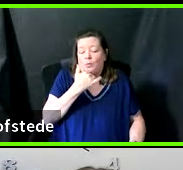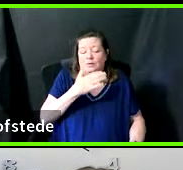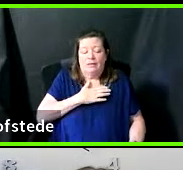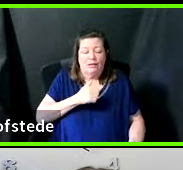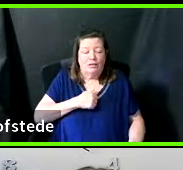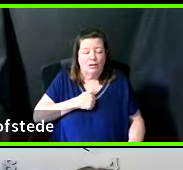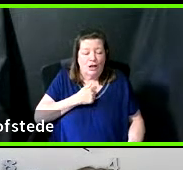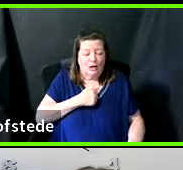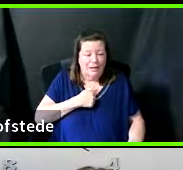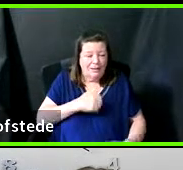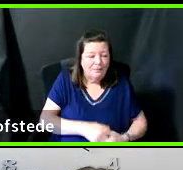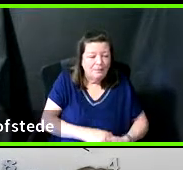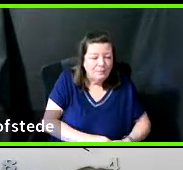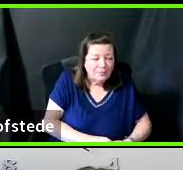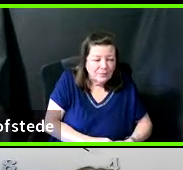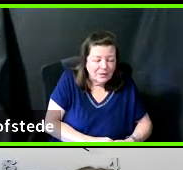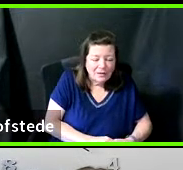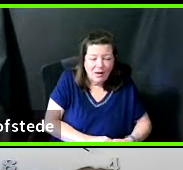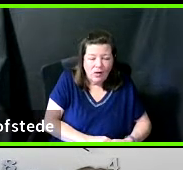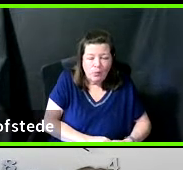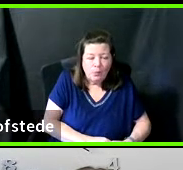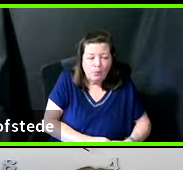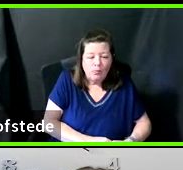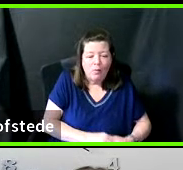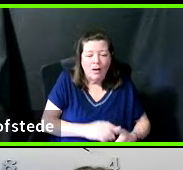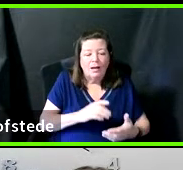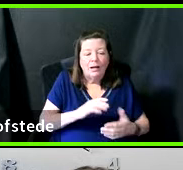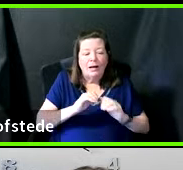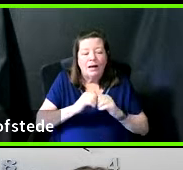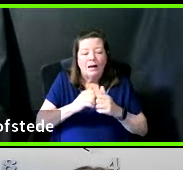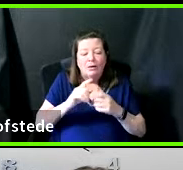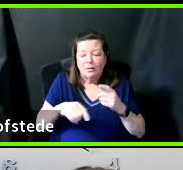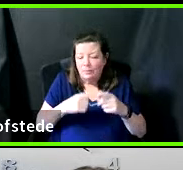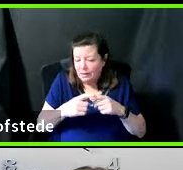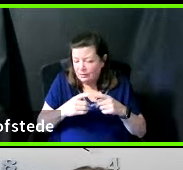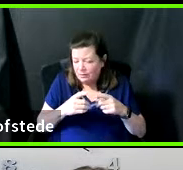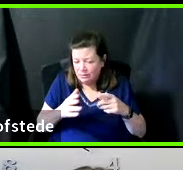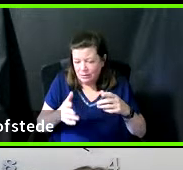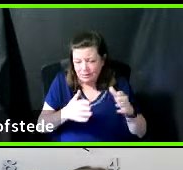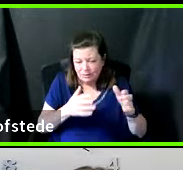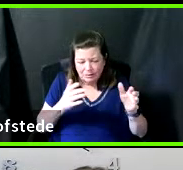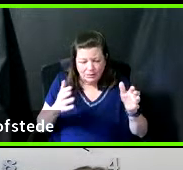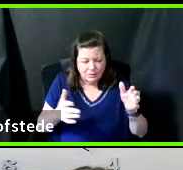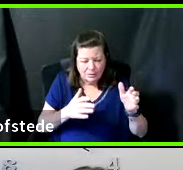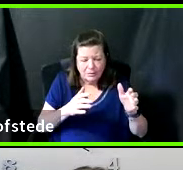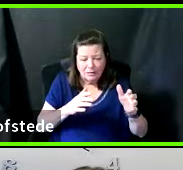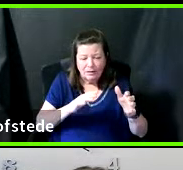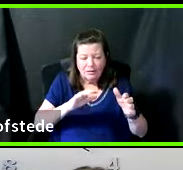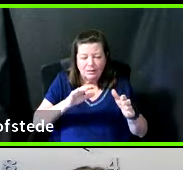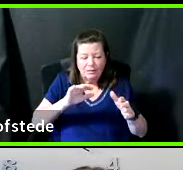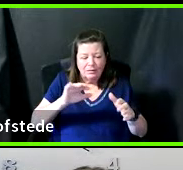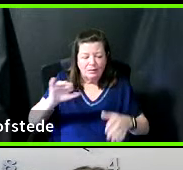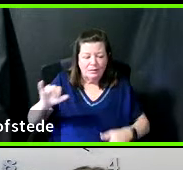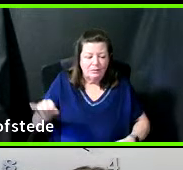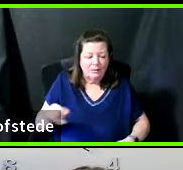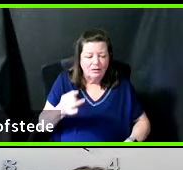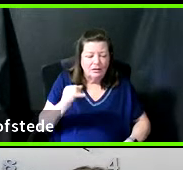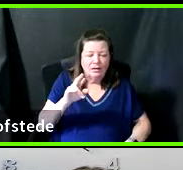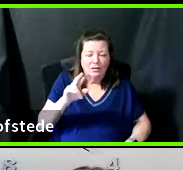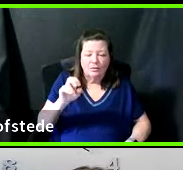Okay. All right. How about, let's see, Jarina?